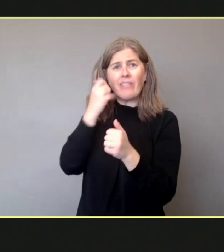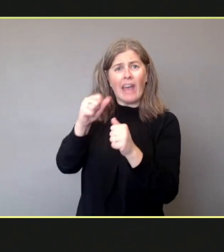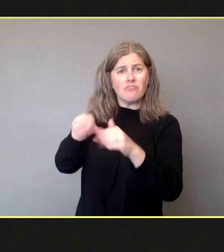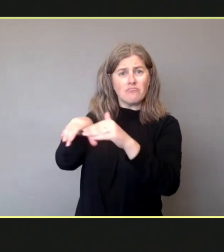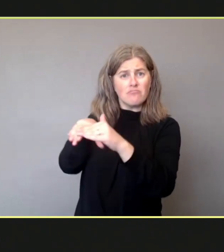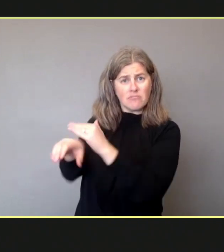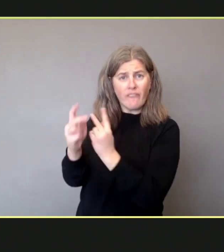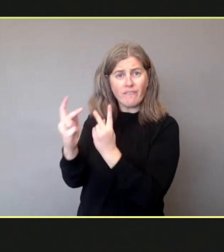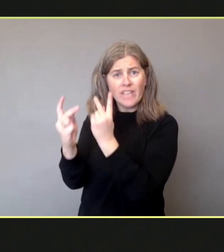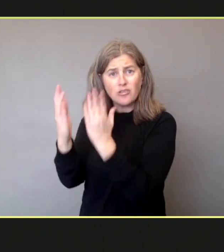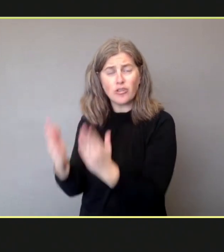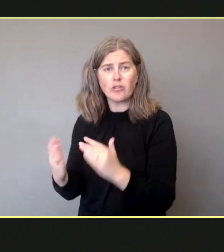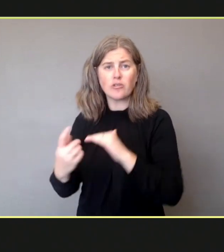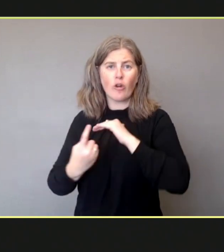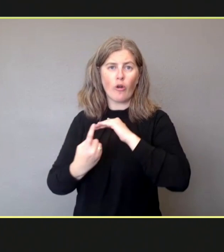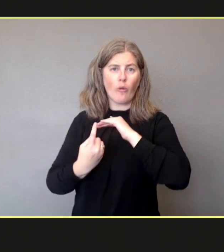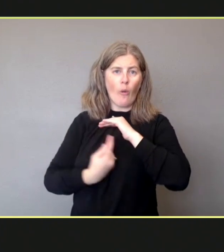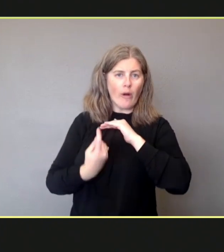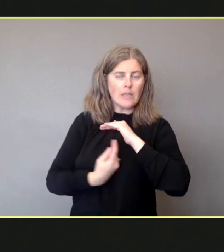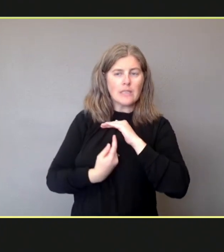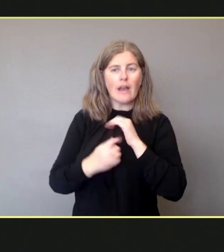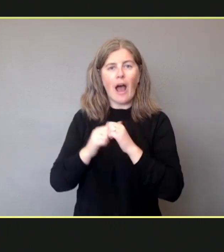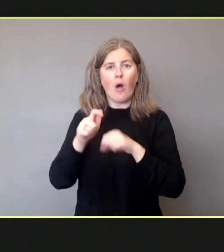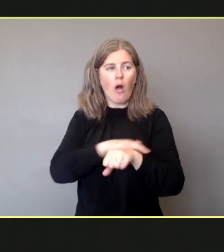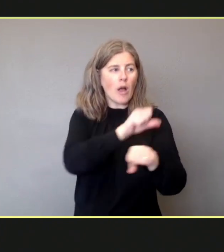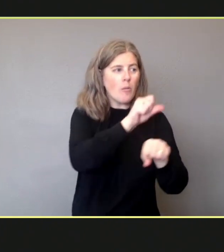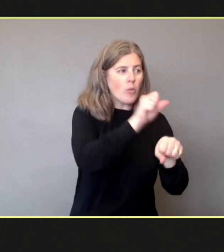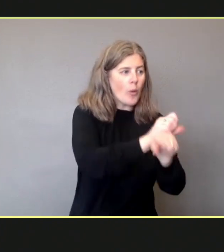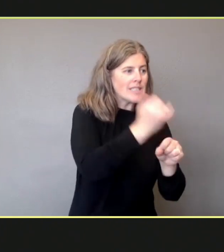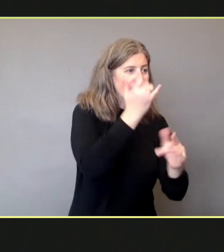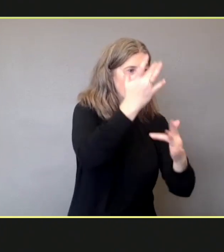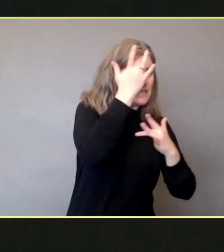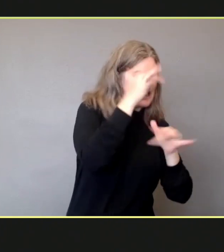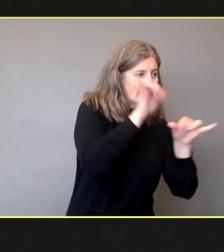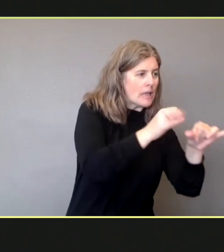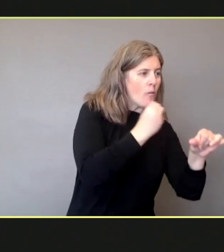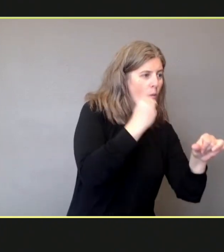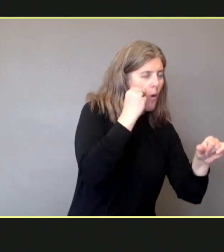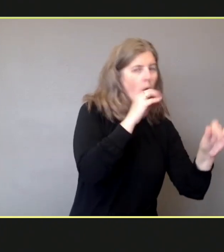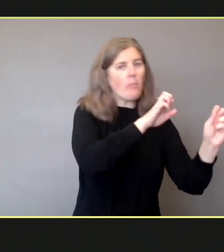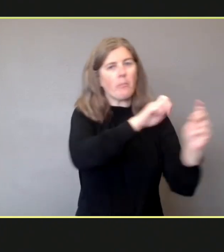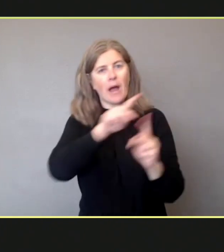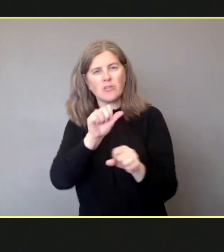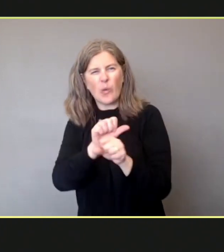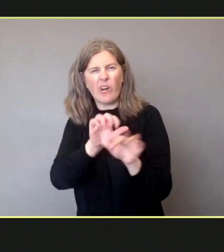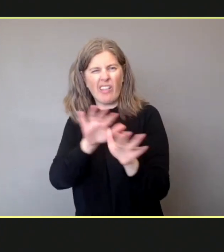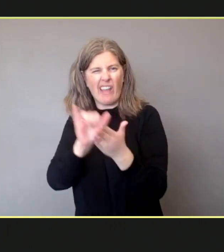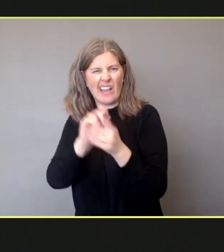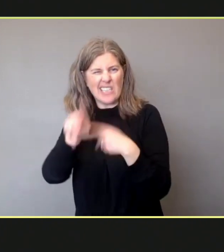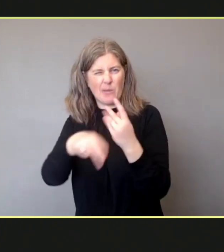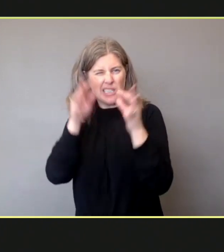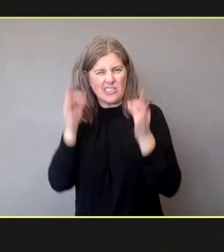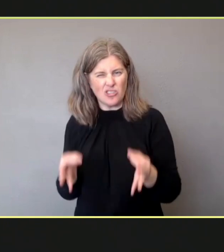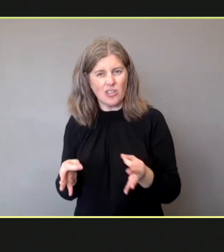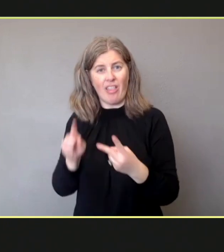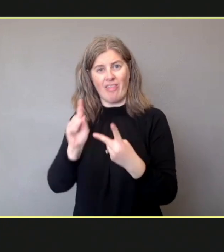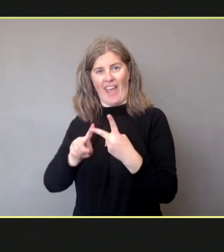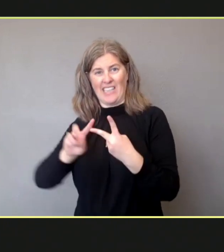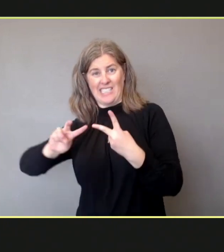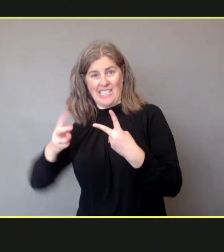and quarantining and how long their employees have to stay out and come back and things like that. And so that